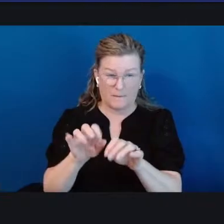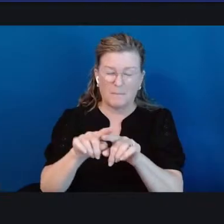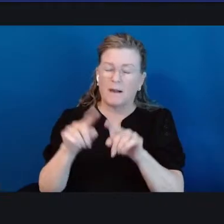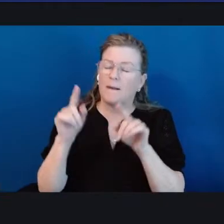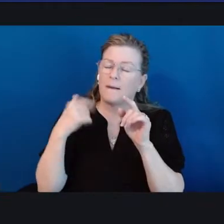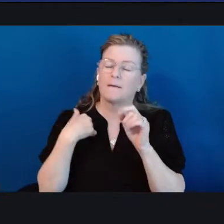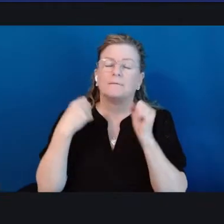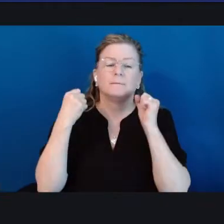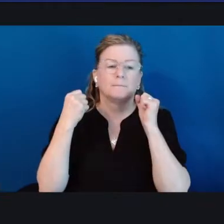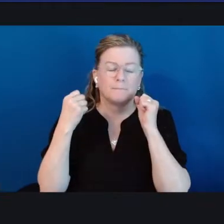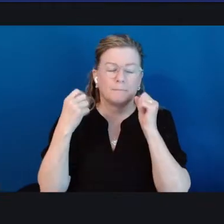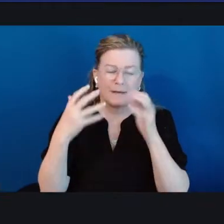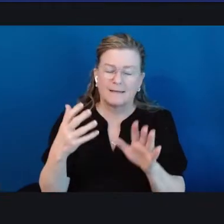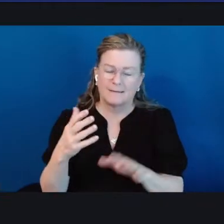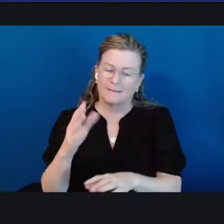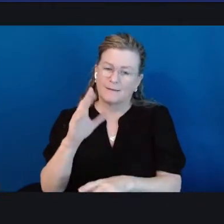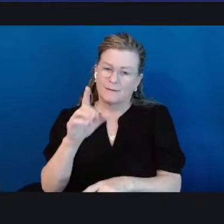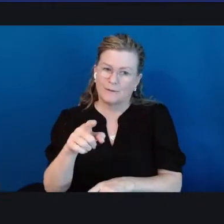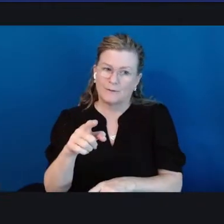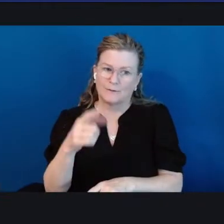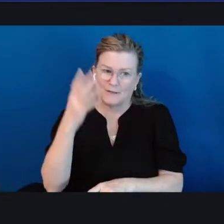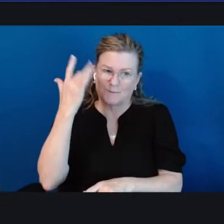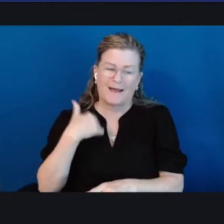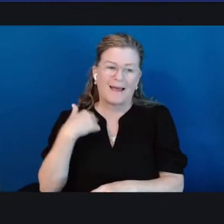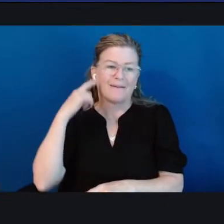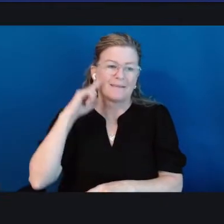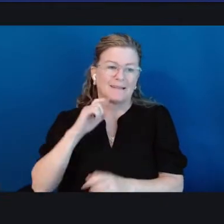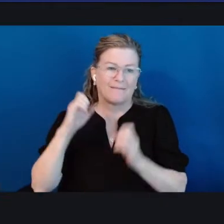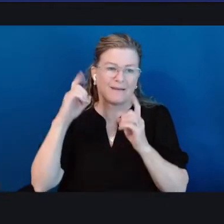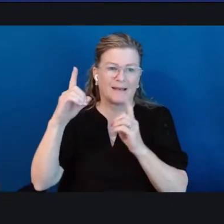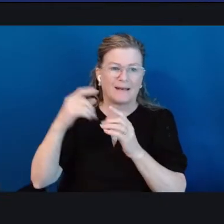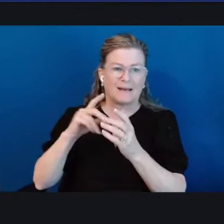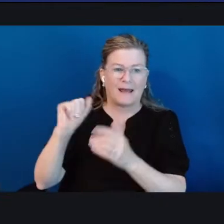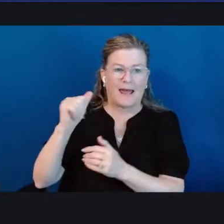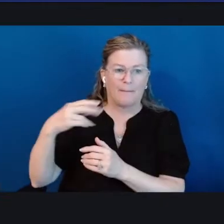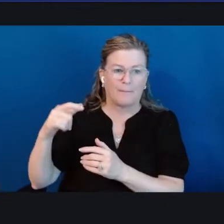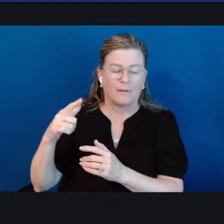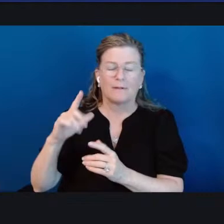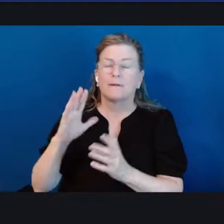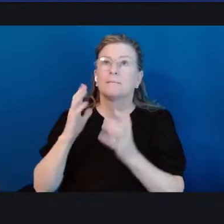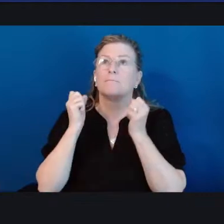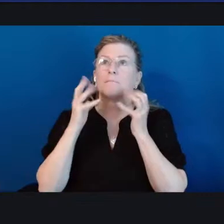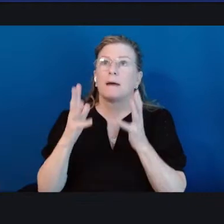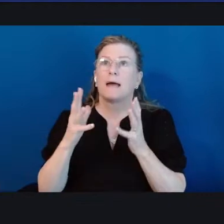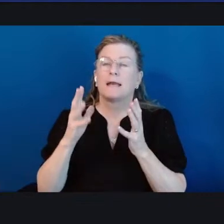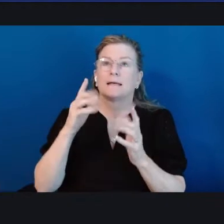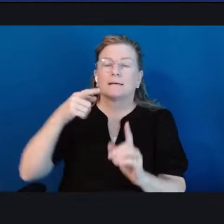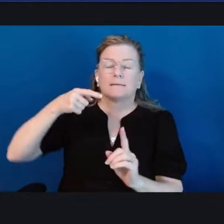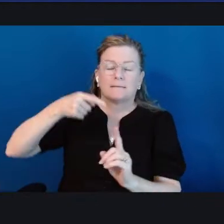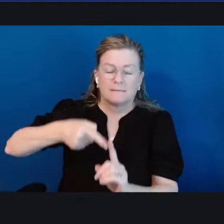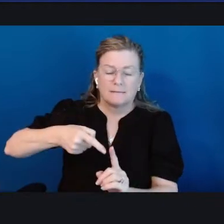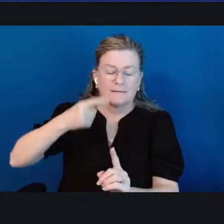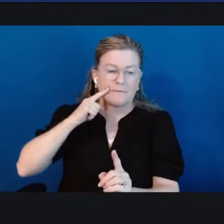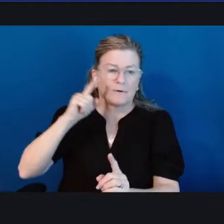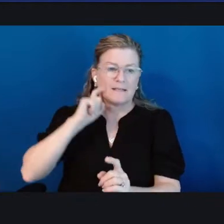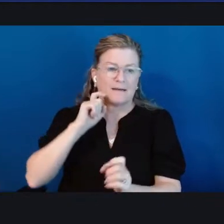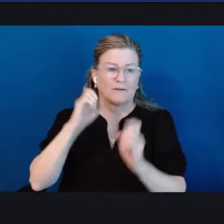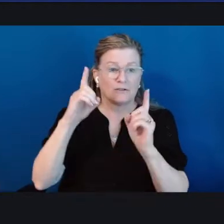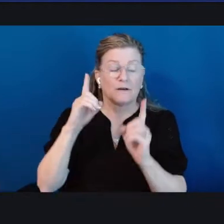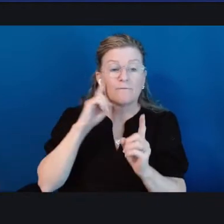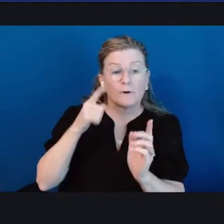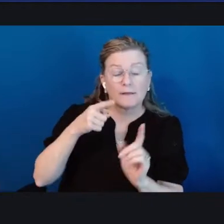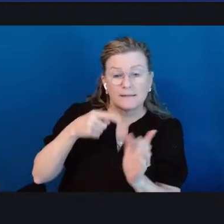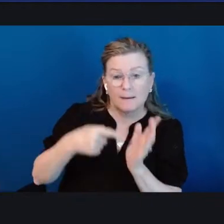many, that's why we have a Deaf Ed Apple. There are many that are very specific to deaf education, like the psychology